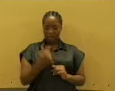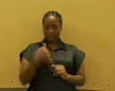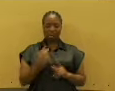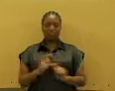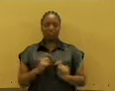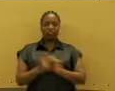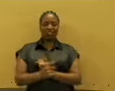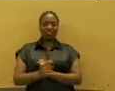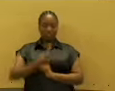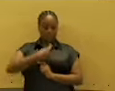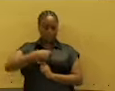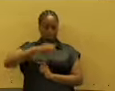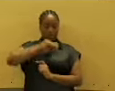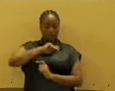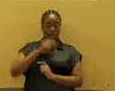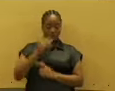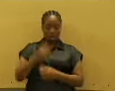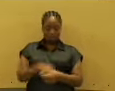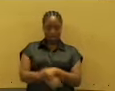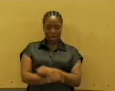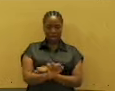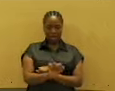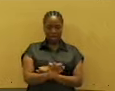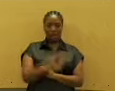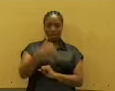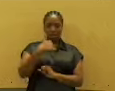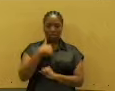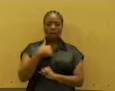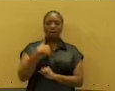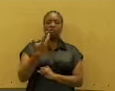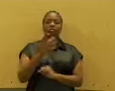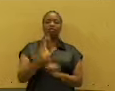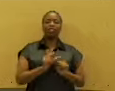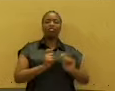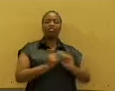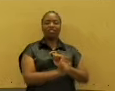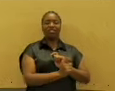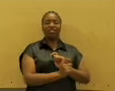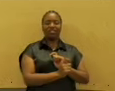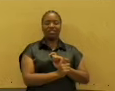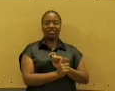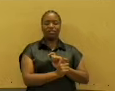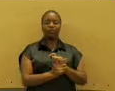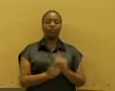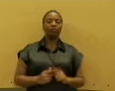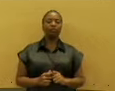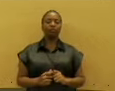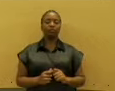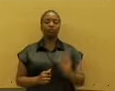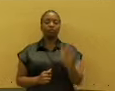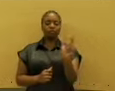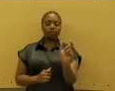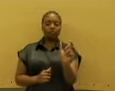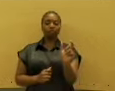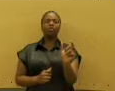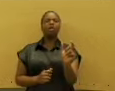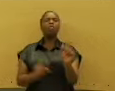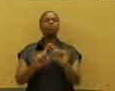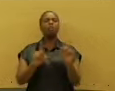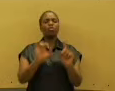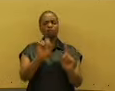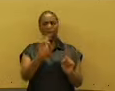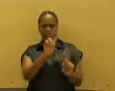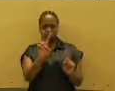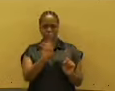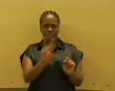gender that they were assigned at birth by default on account of their primary sexual characteristics. You can also just take time to read through what's on the screen right